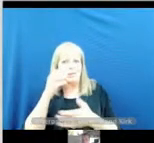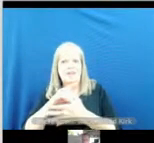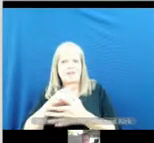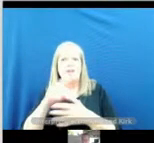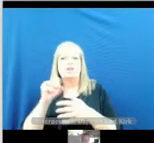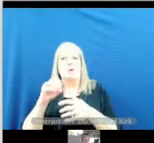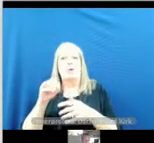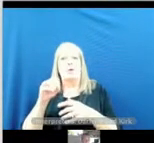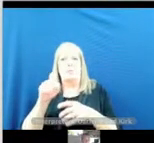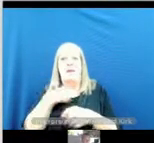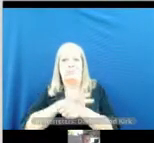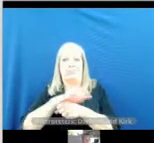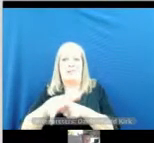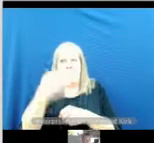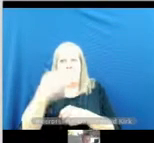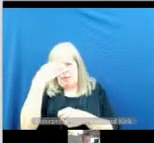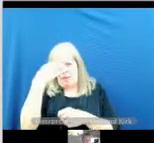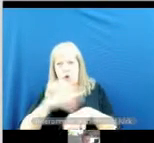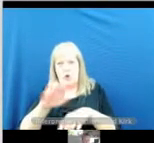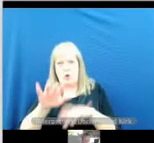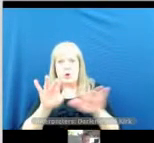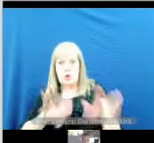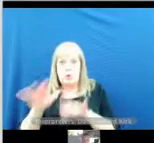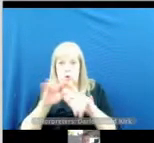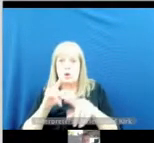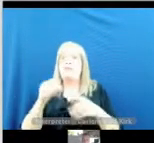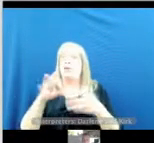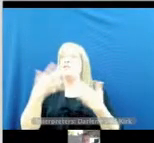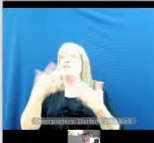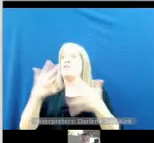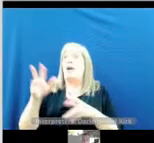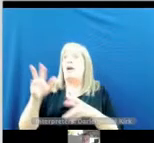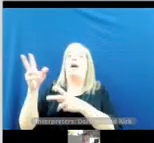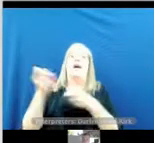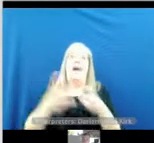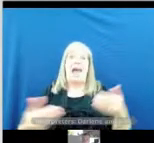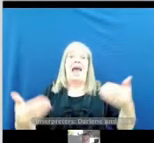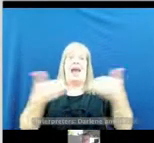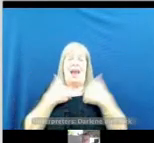but once you have it, it's available to you for your use.